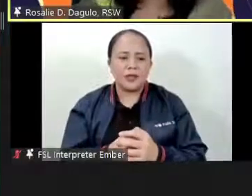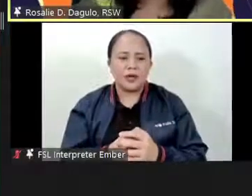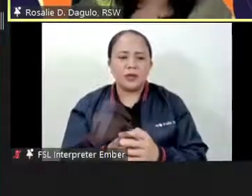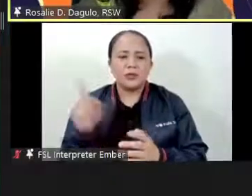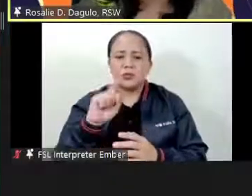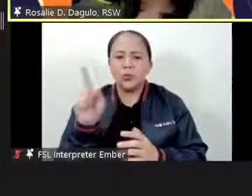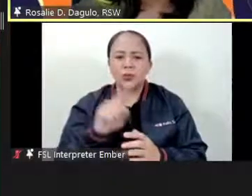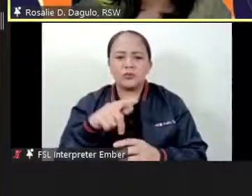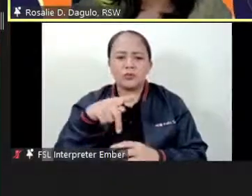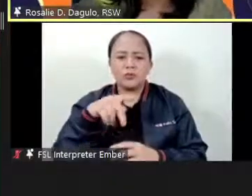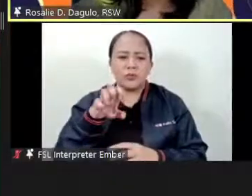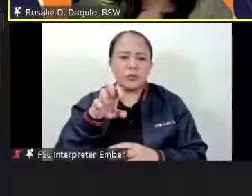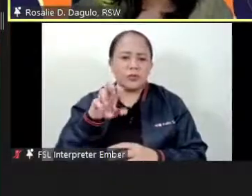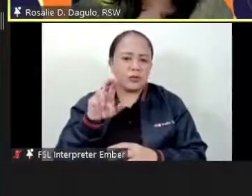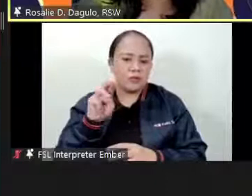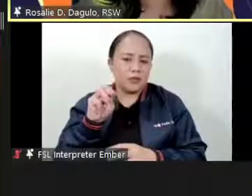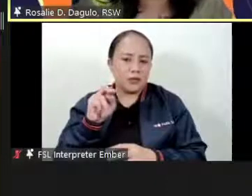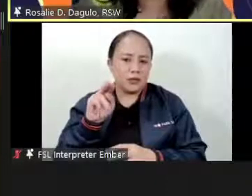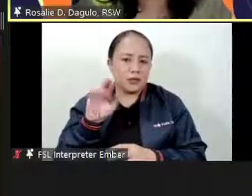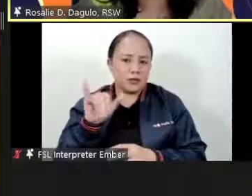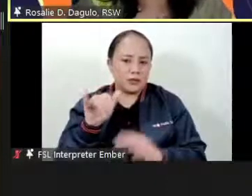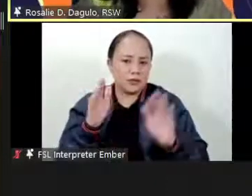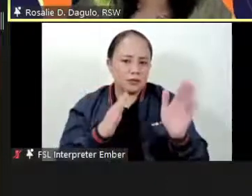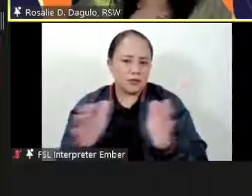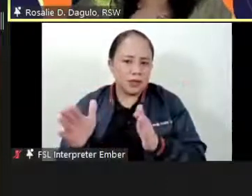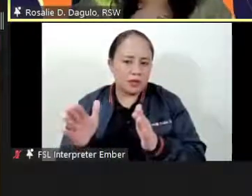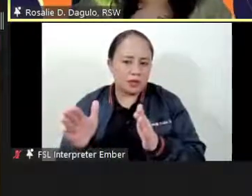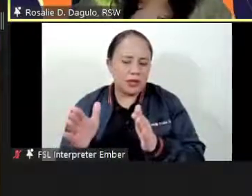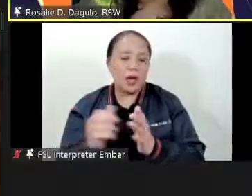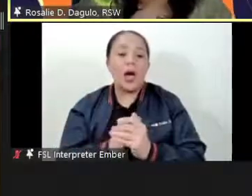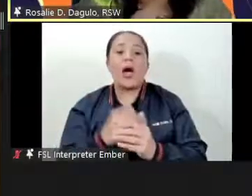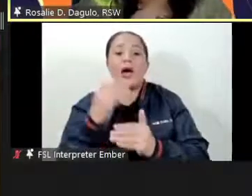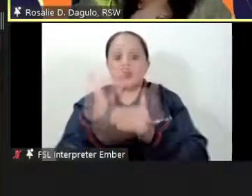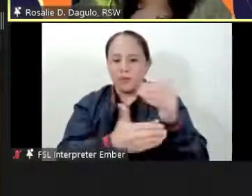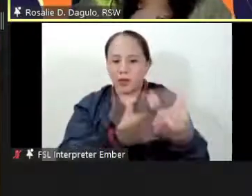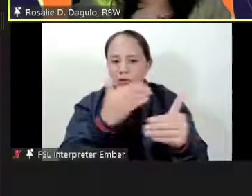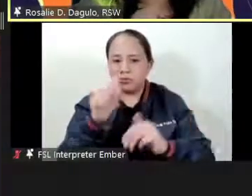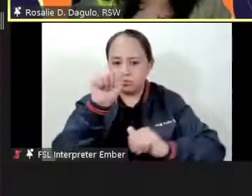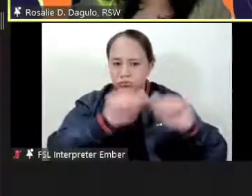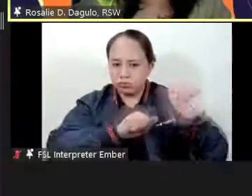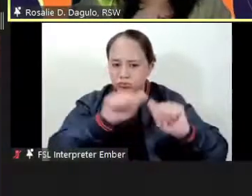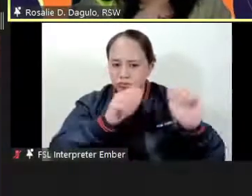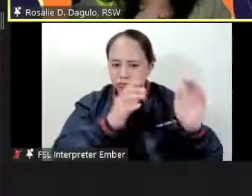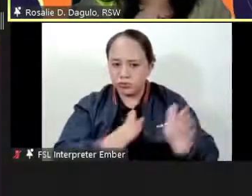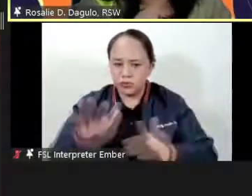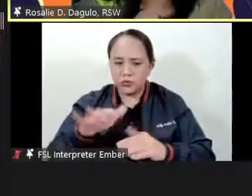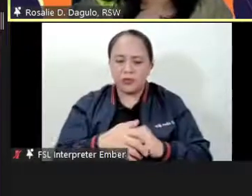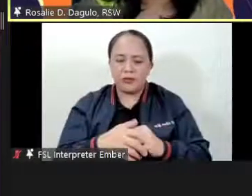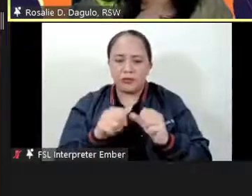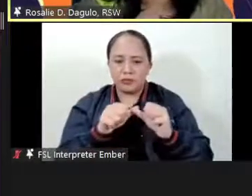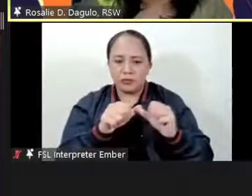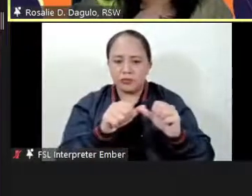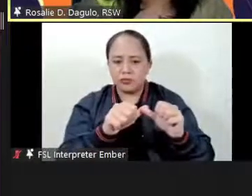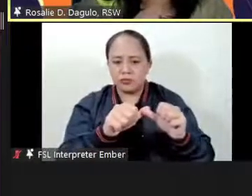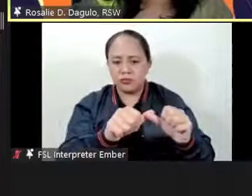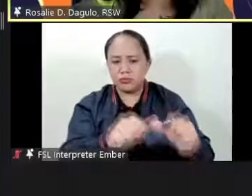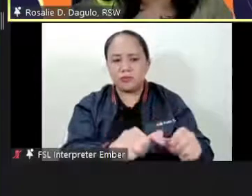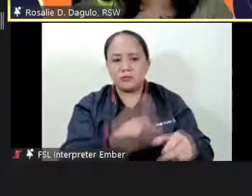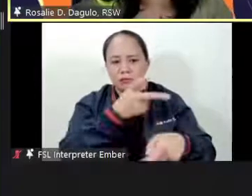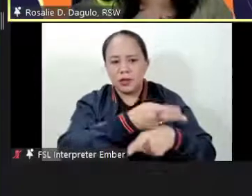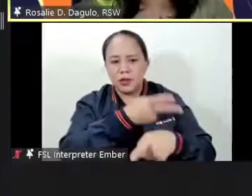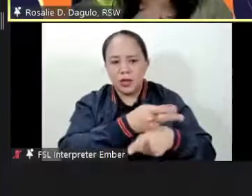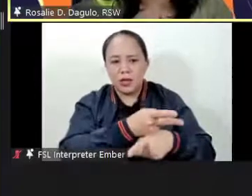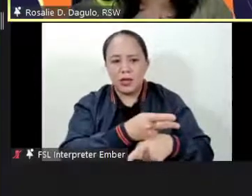planning, on the other hand? It is the process of assessing and preparing a child for long-term care when the child is